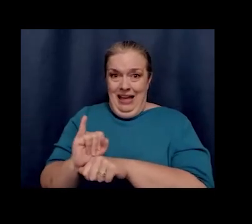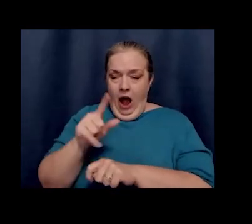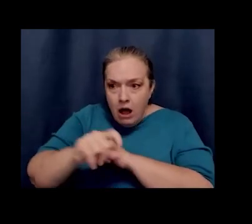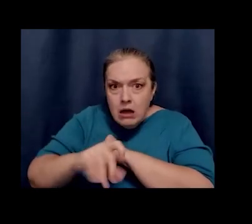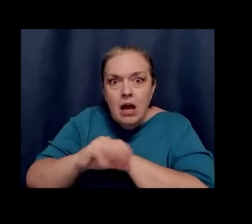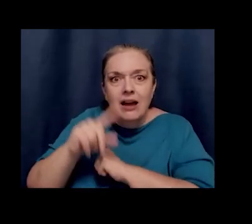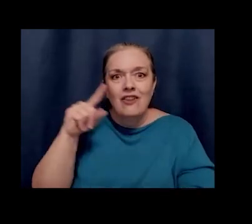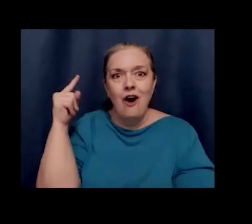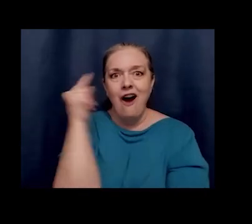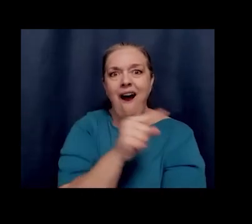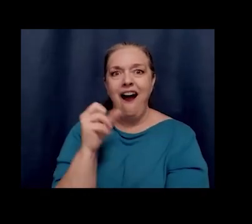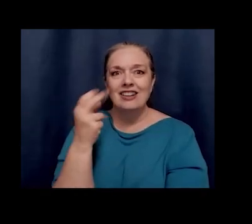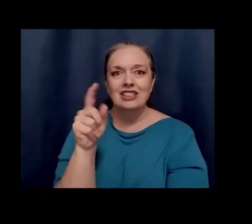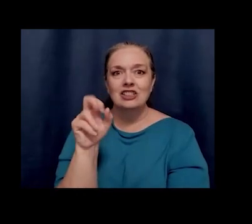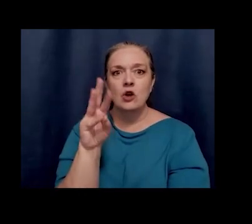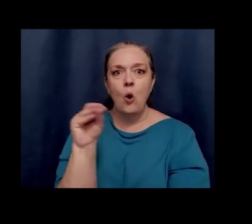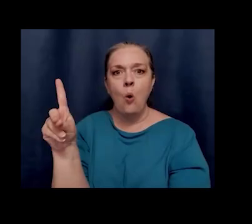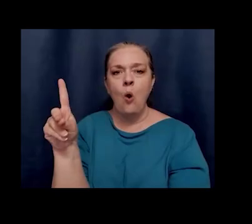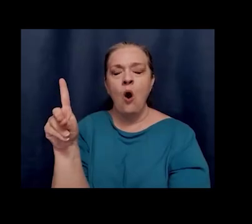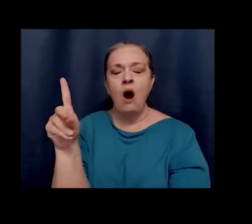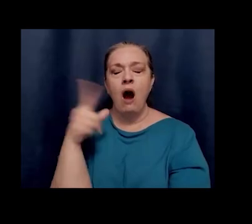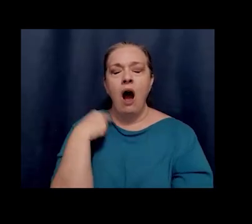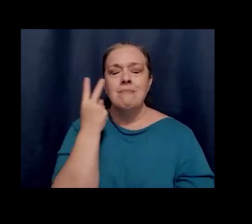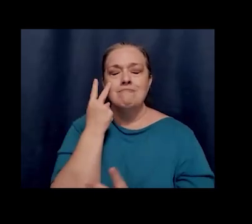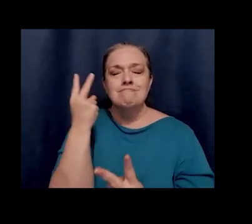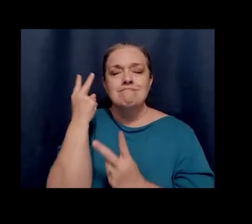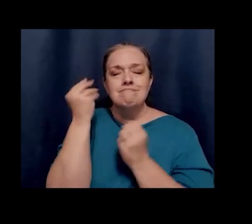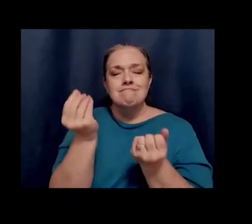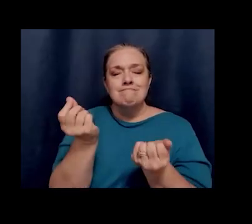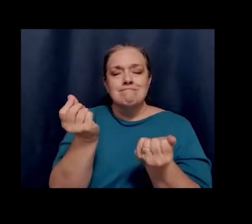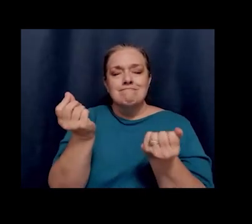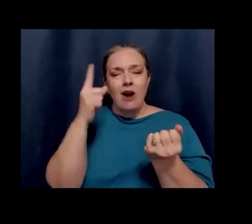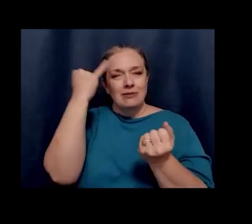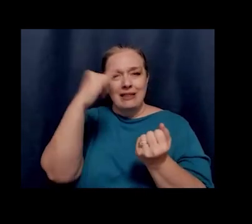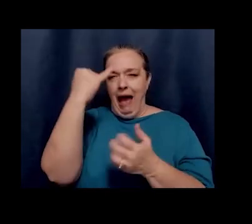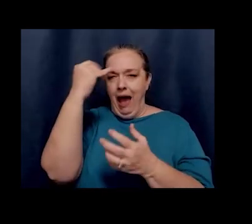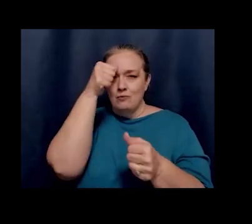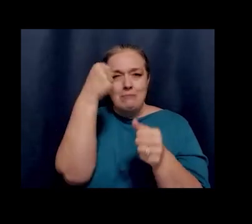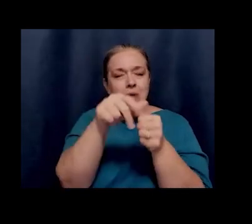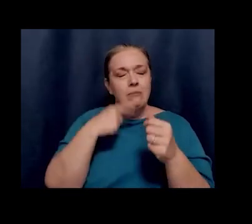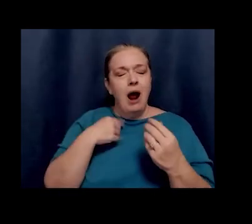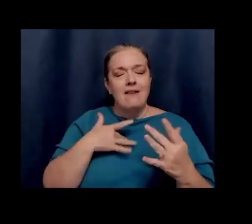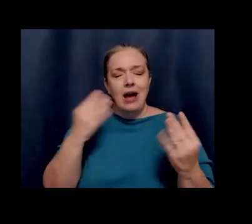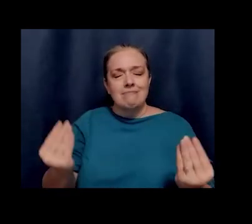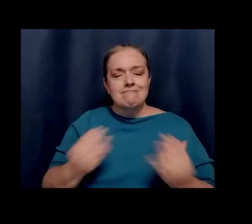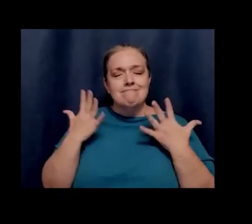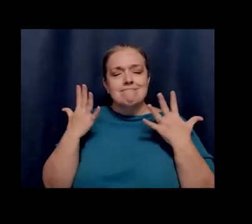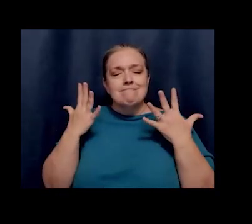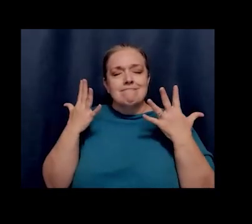Chesterwood, all the sensory power of that first visit flooded back to me in an instant. I could smell the